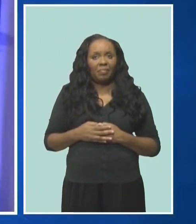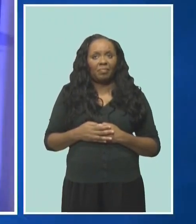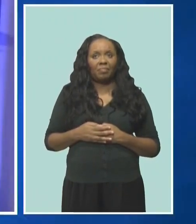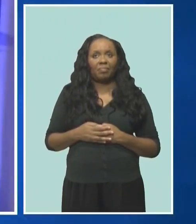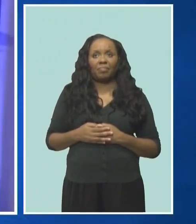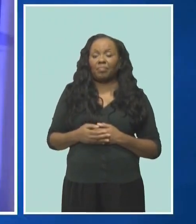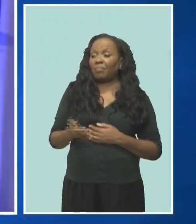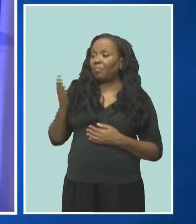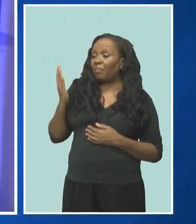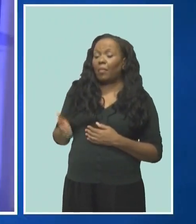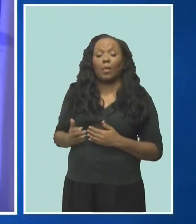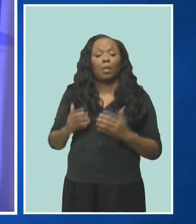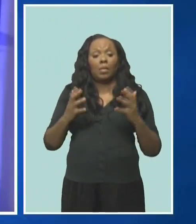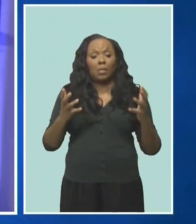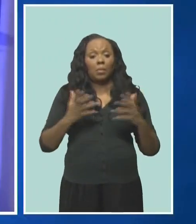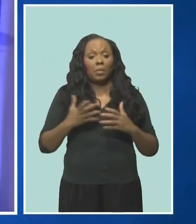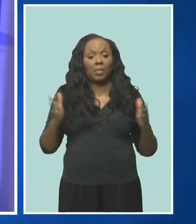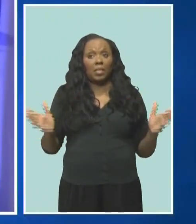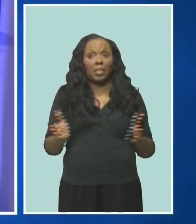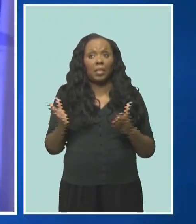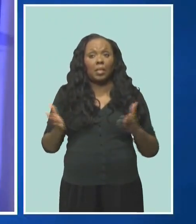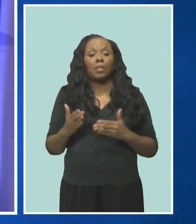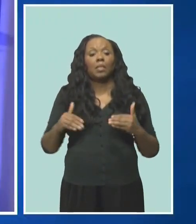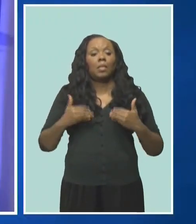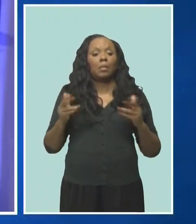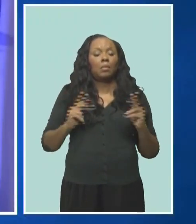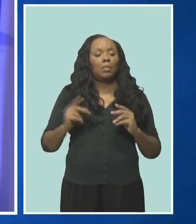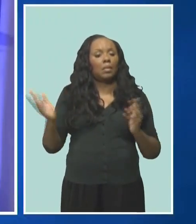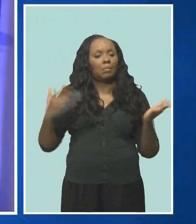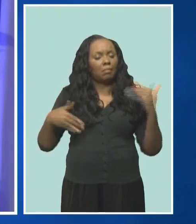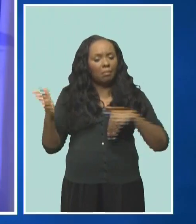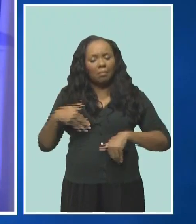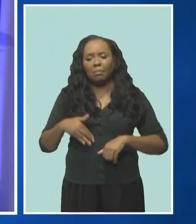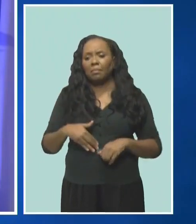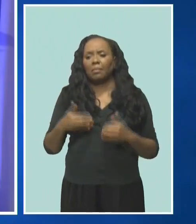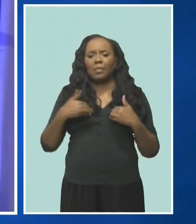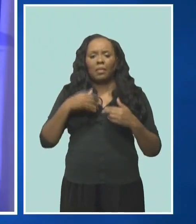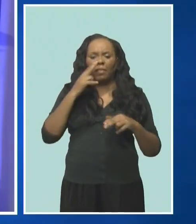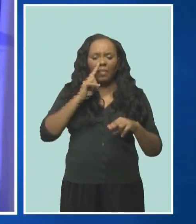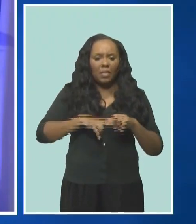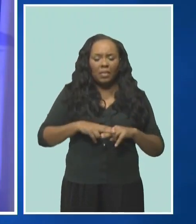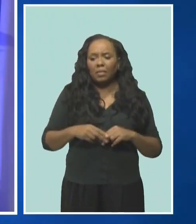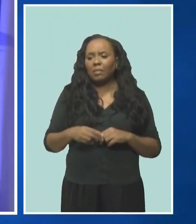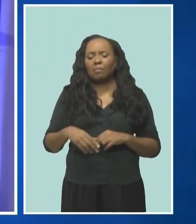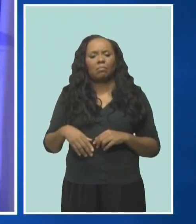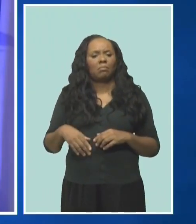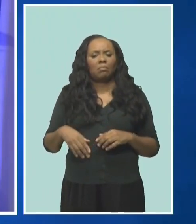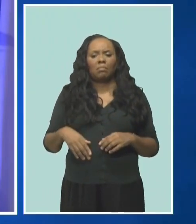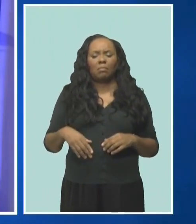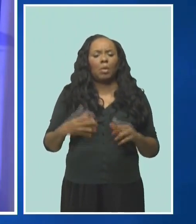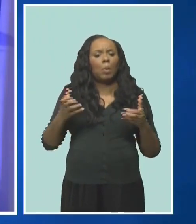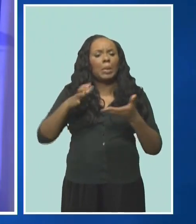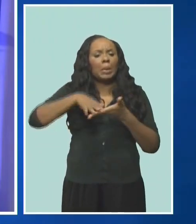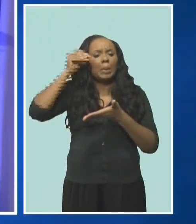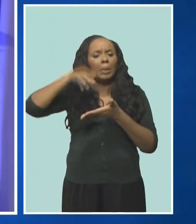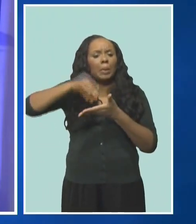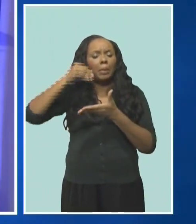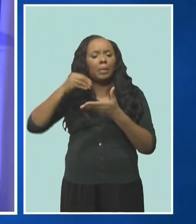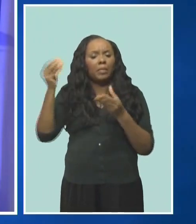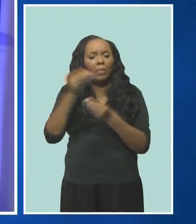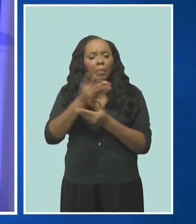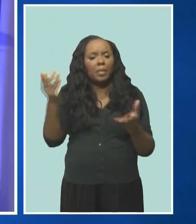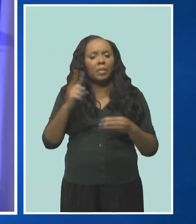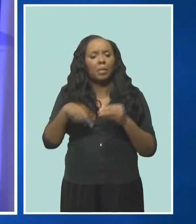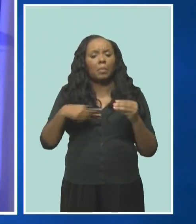We want to encourage young people to come out, have fun, but also get the relevant information about disaster preparedness. I think that since we've